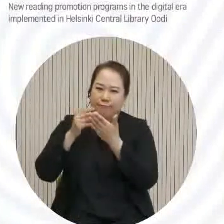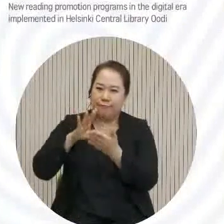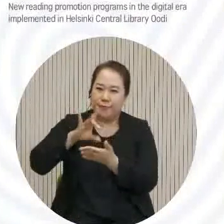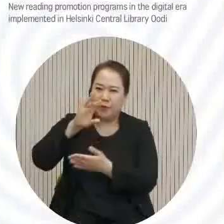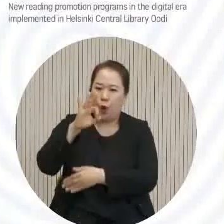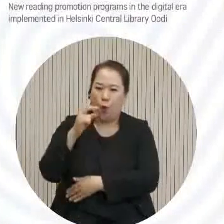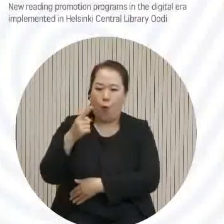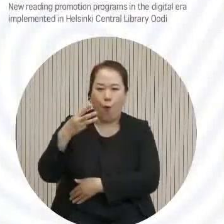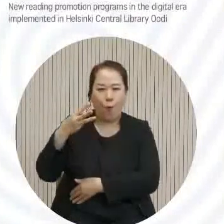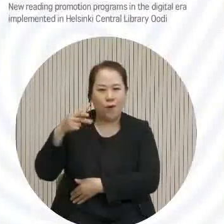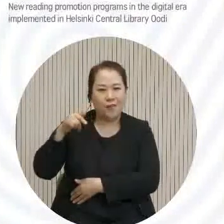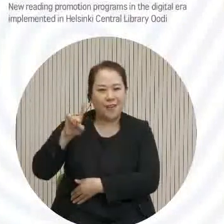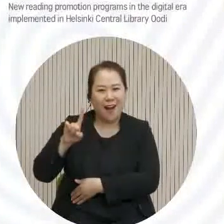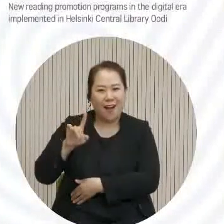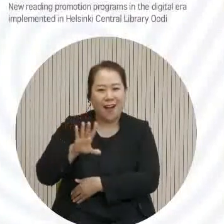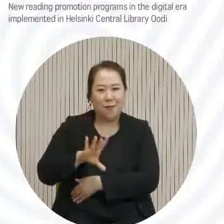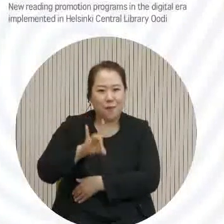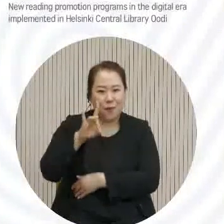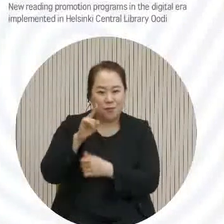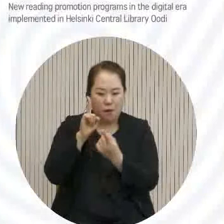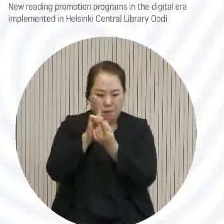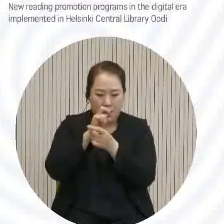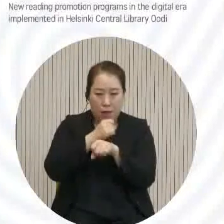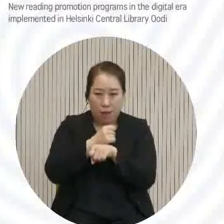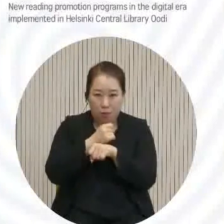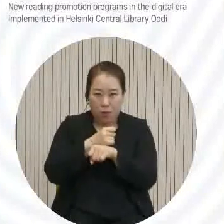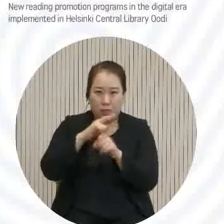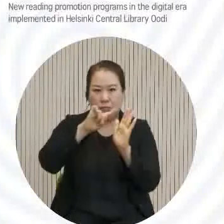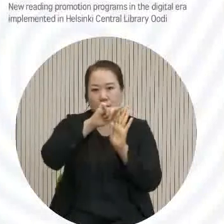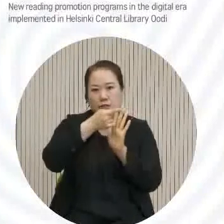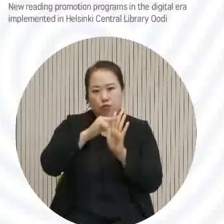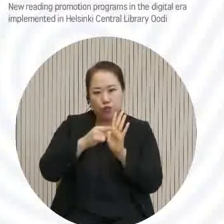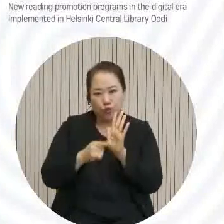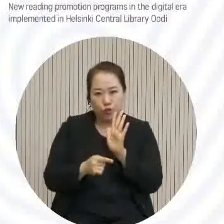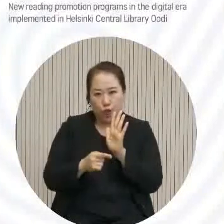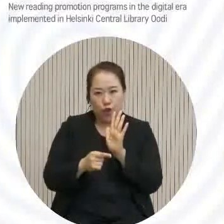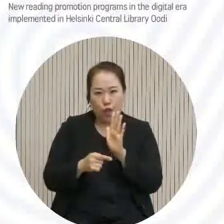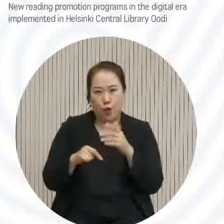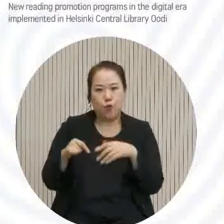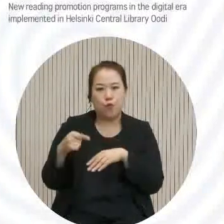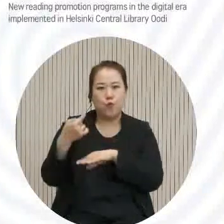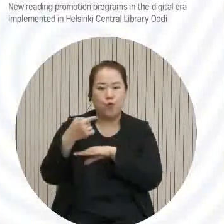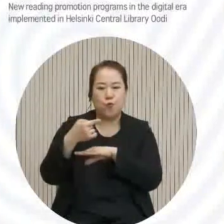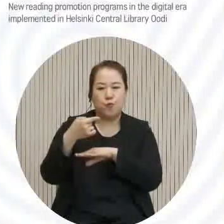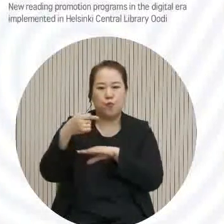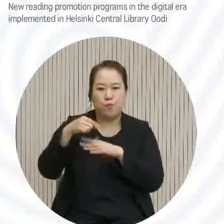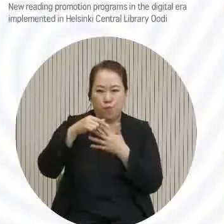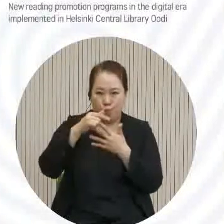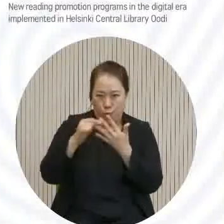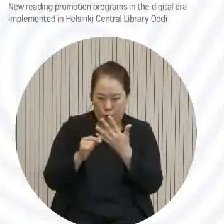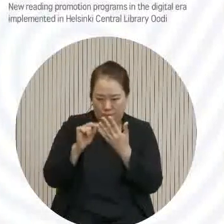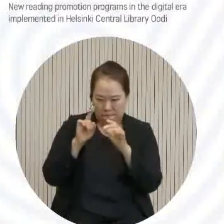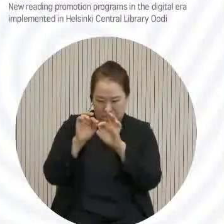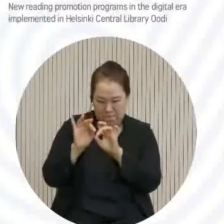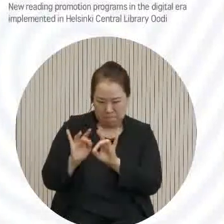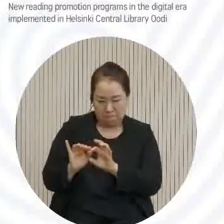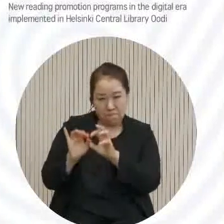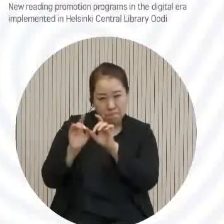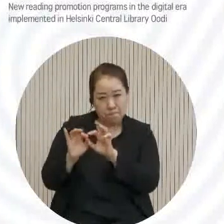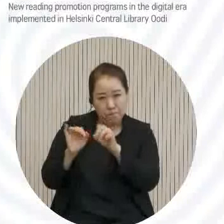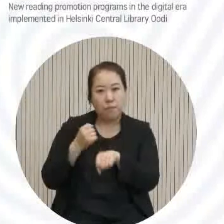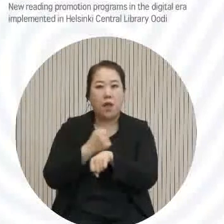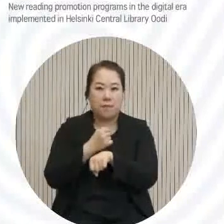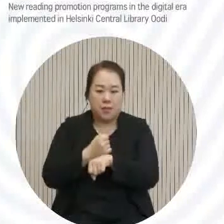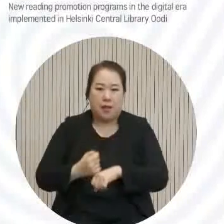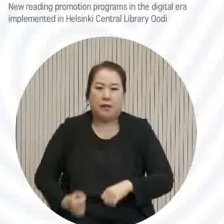can program the B-bot to travel to meet the character on the map. Then the next kid can guide the